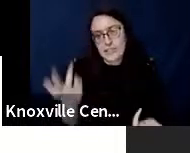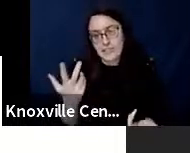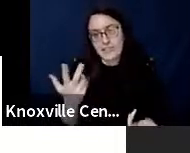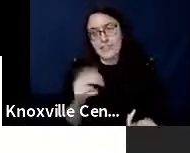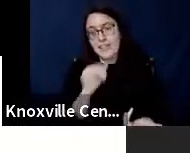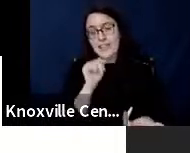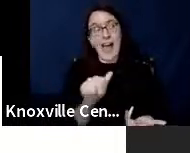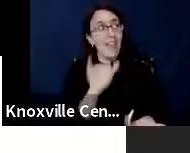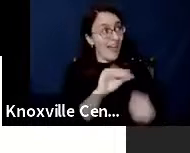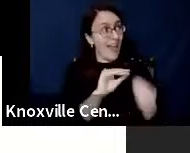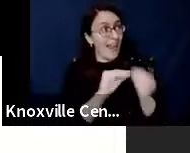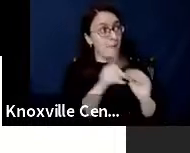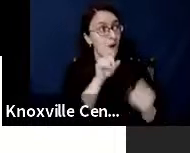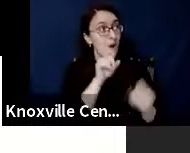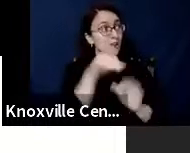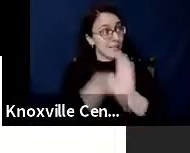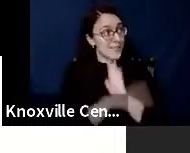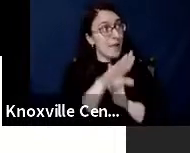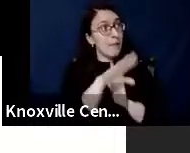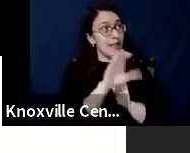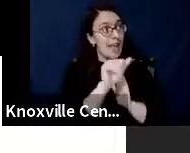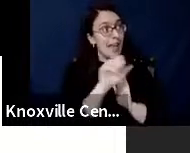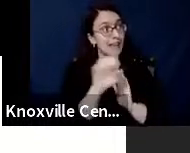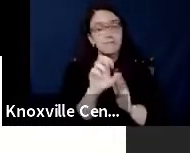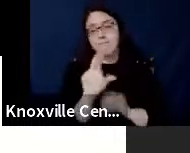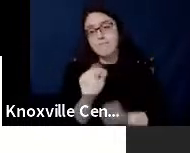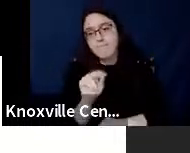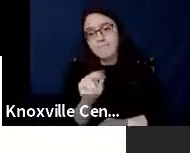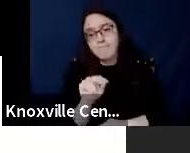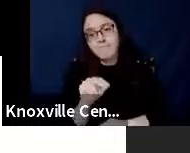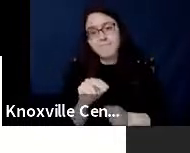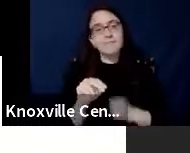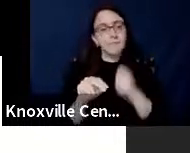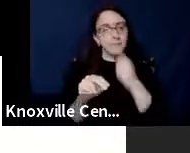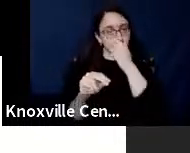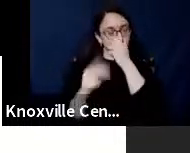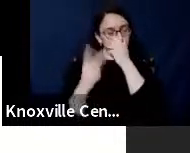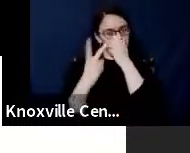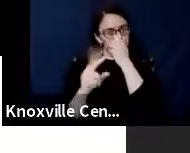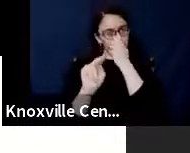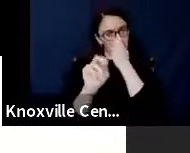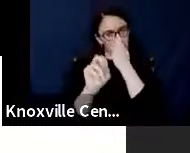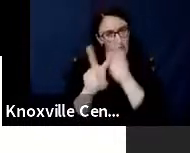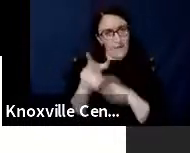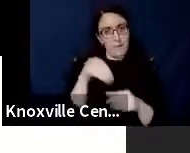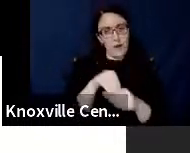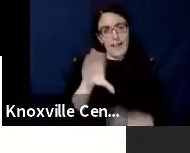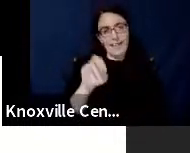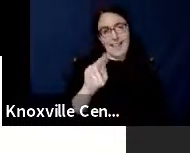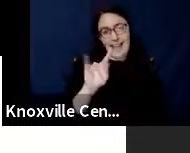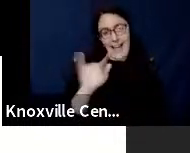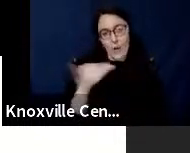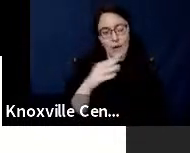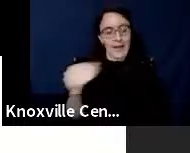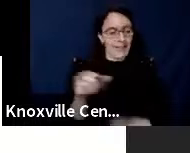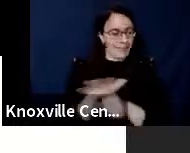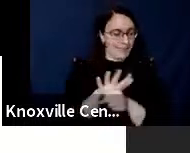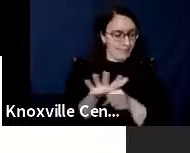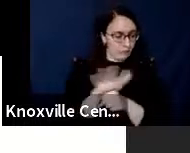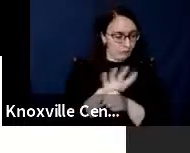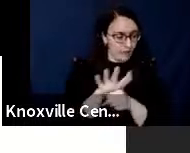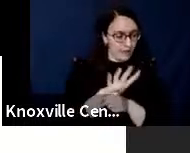dipped. And you also see on the right-hand side just what November in the county and in the district,